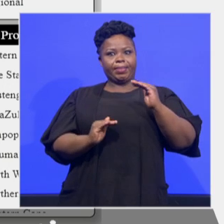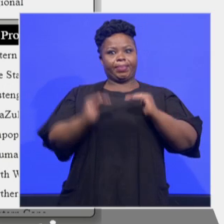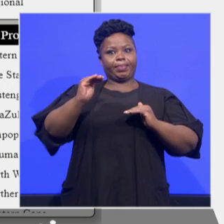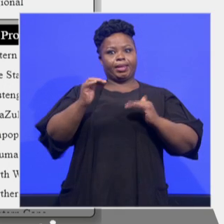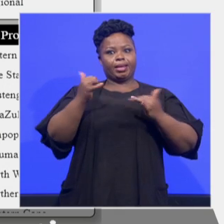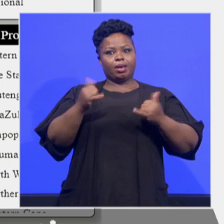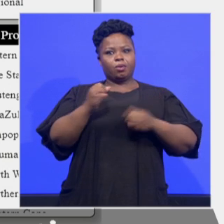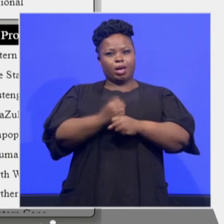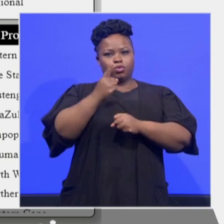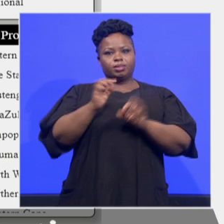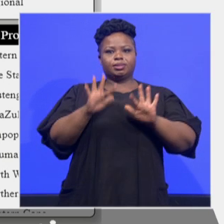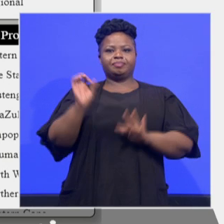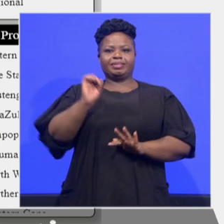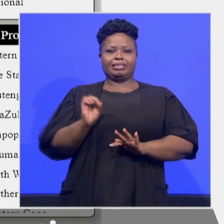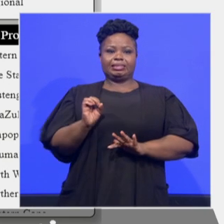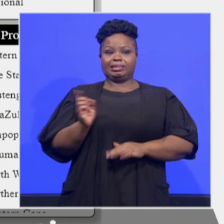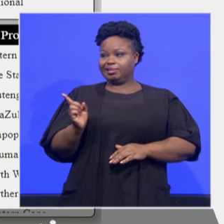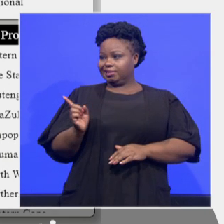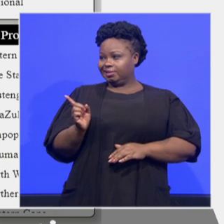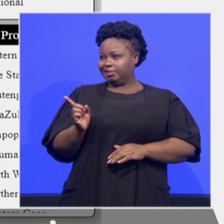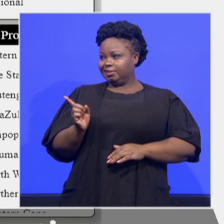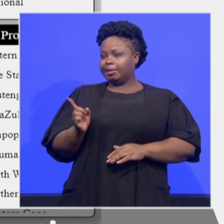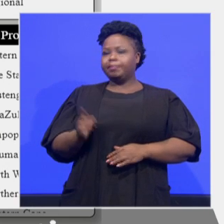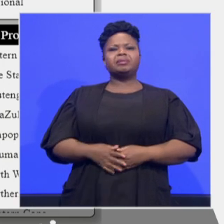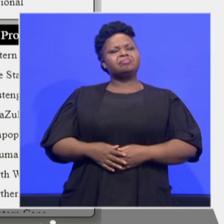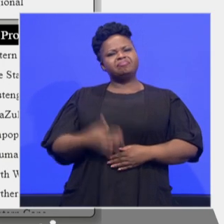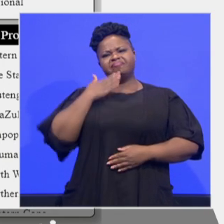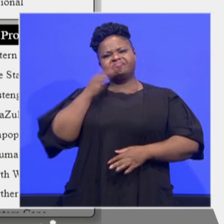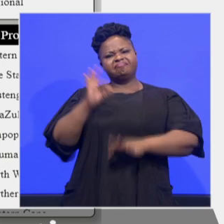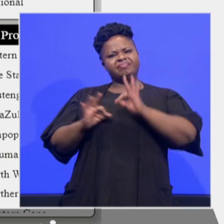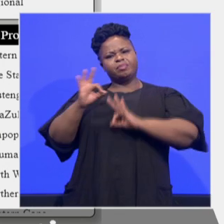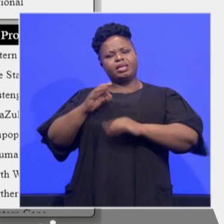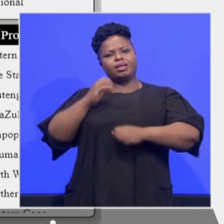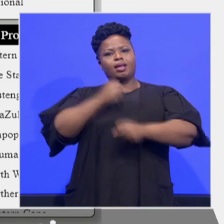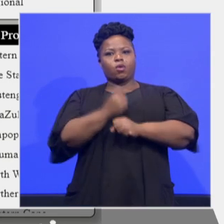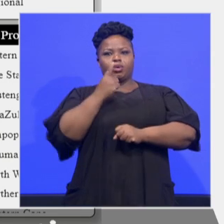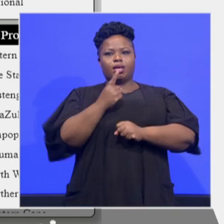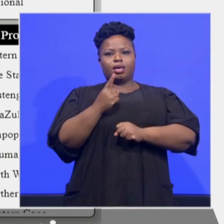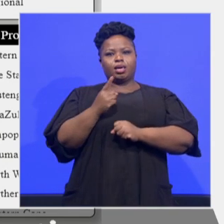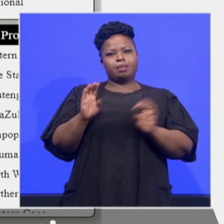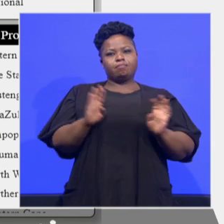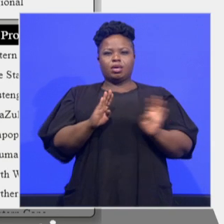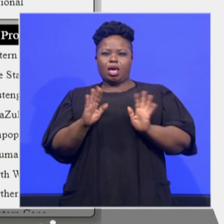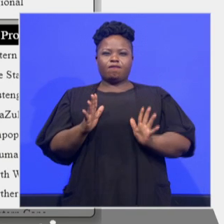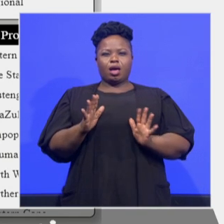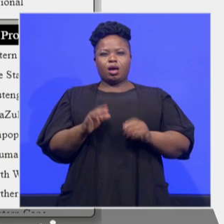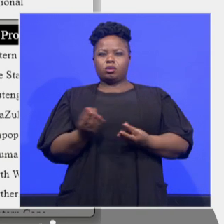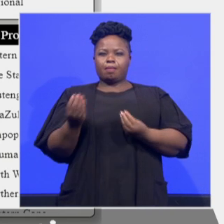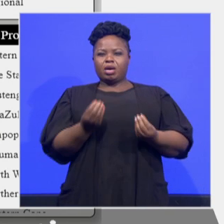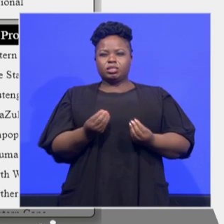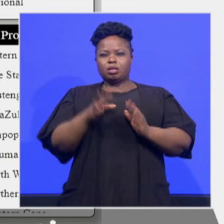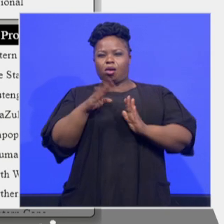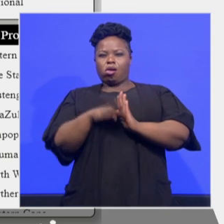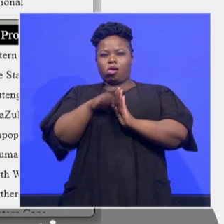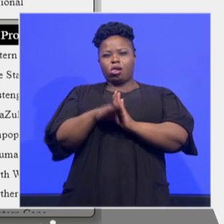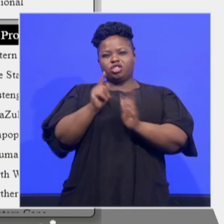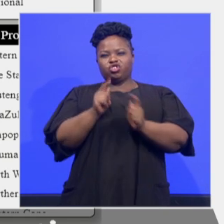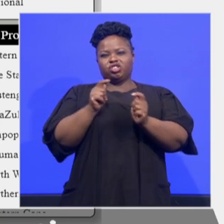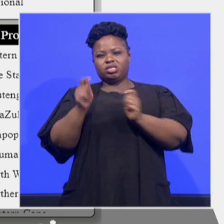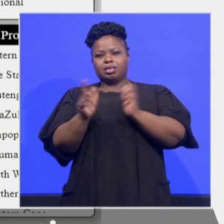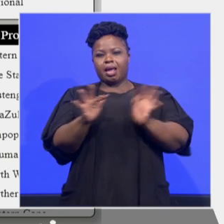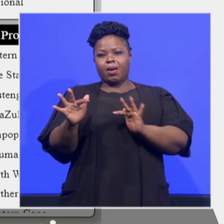with 10% over there. Talk us through some of the Gauteng behavior, the behavior of the numbers here in Gauteng.